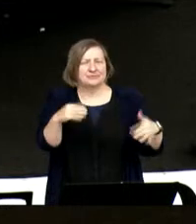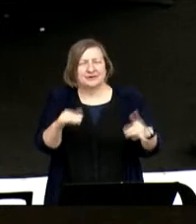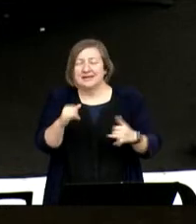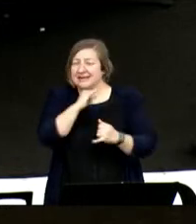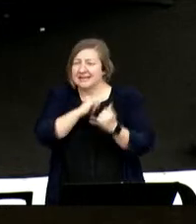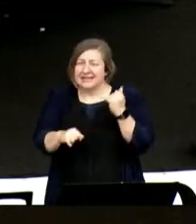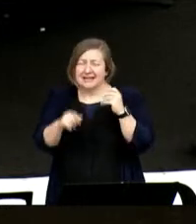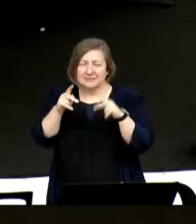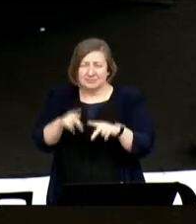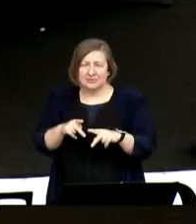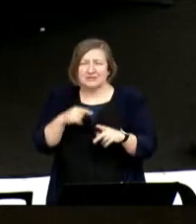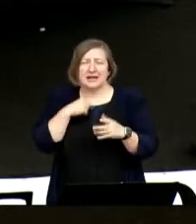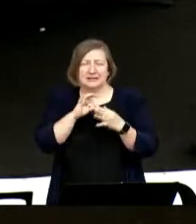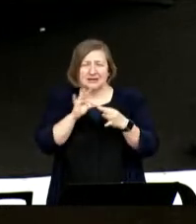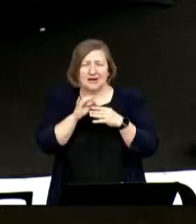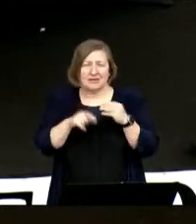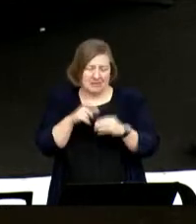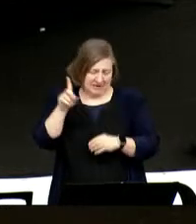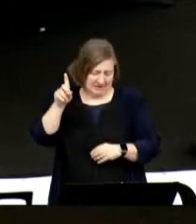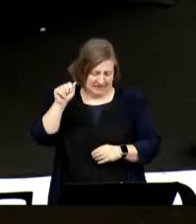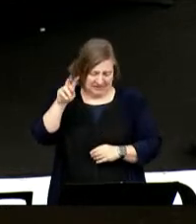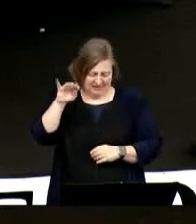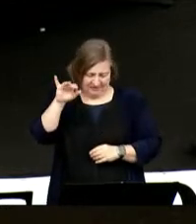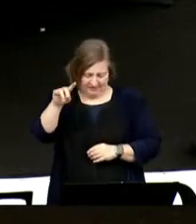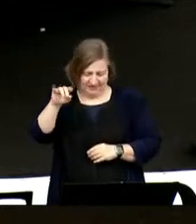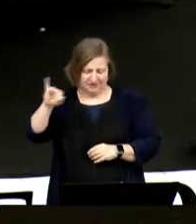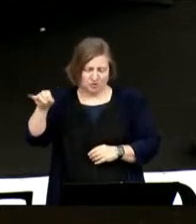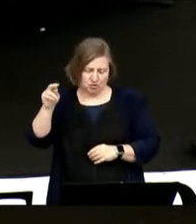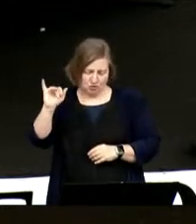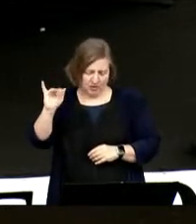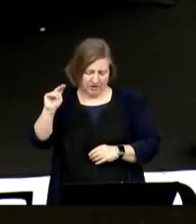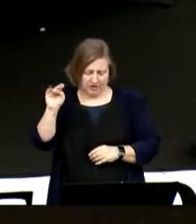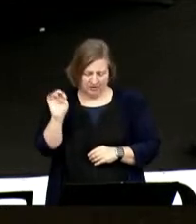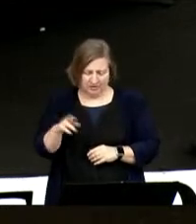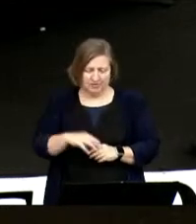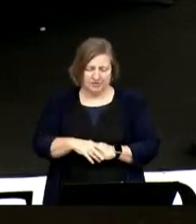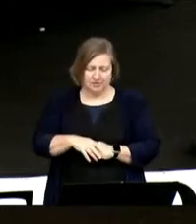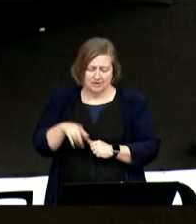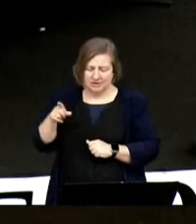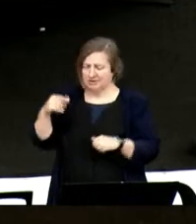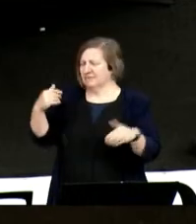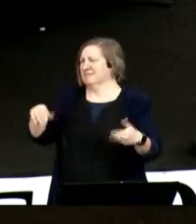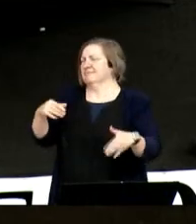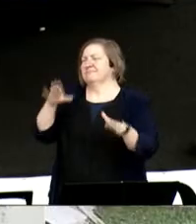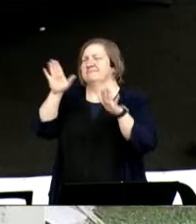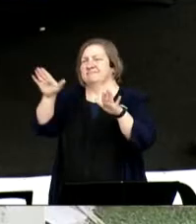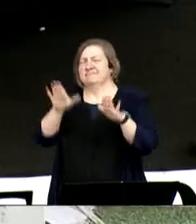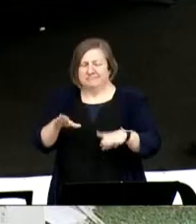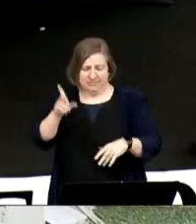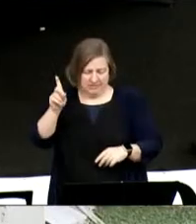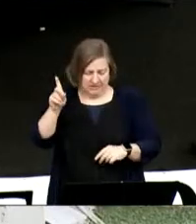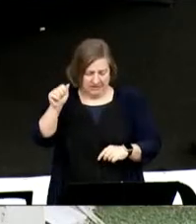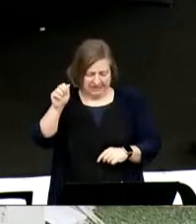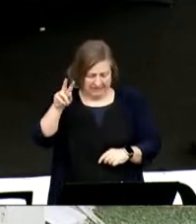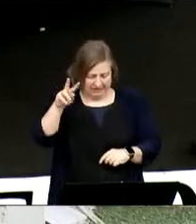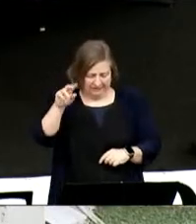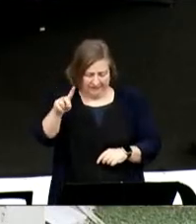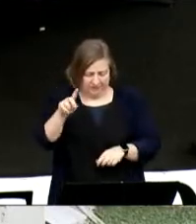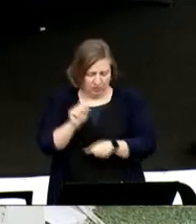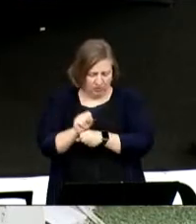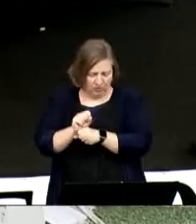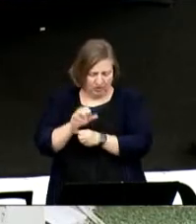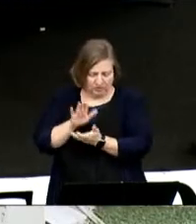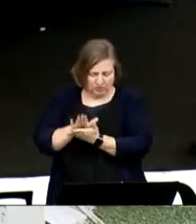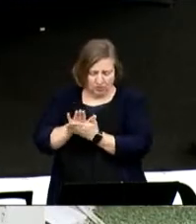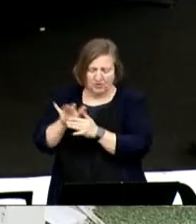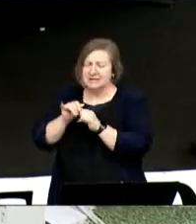last person I'm going to talk about is David Joyner. He is wonderful. David works in the school. He